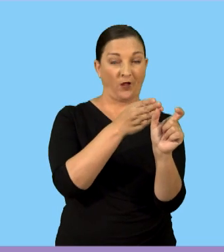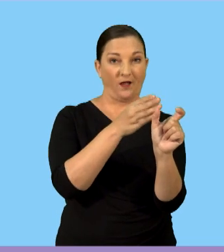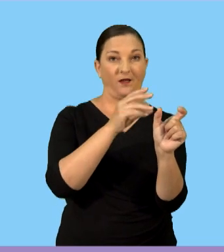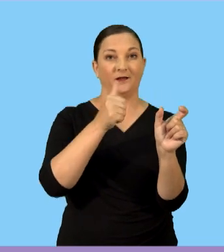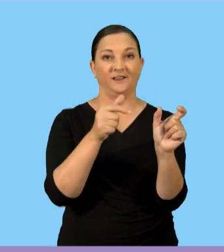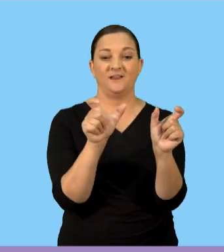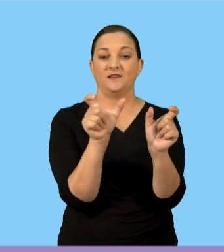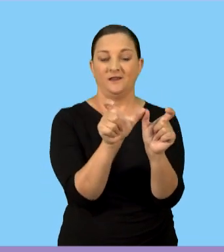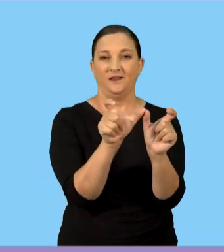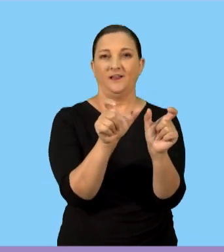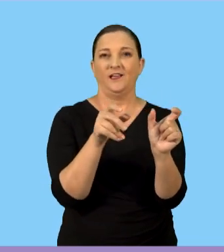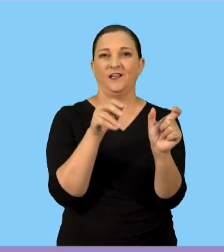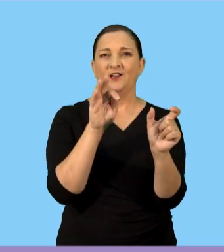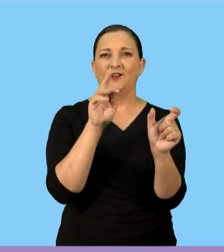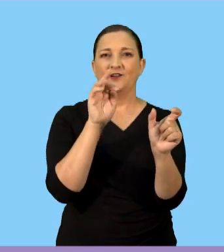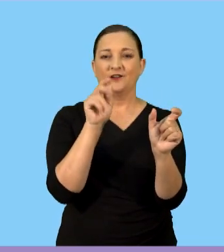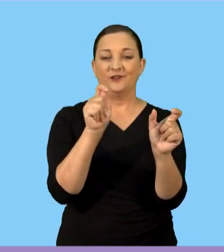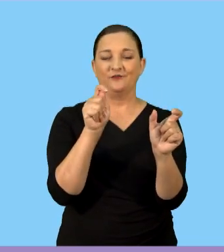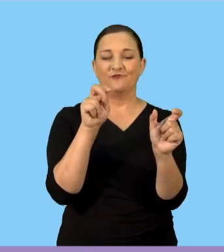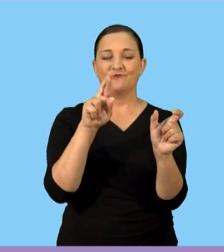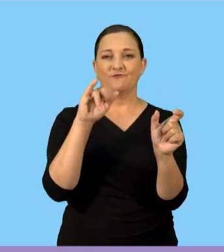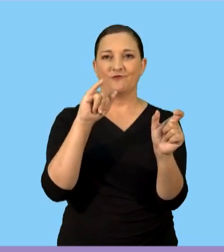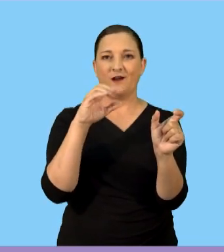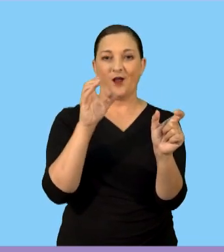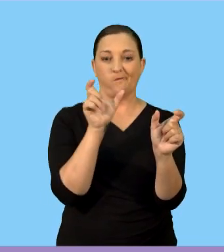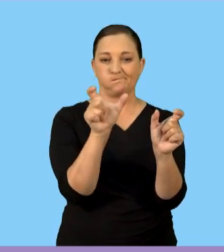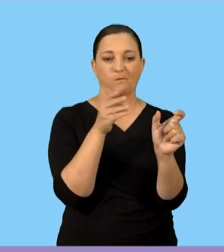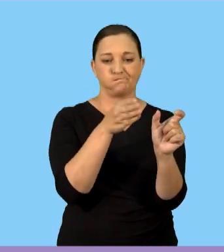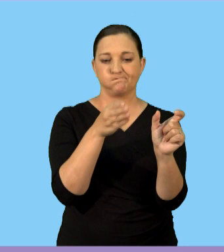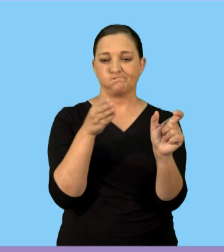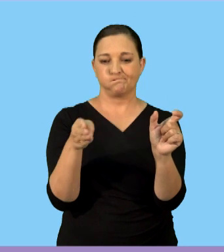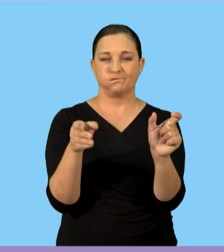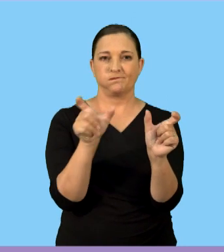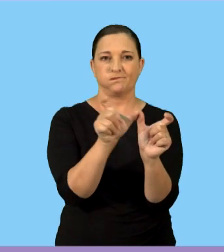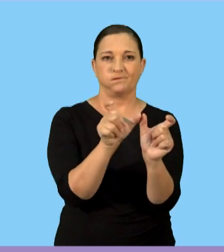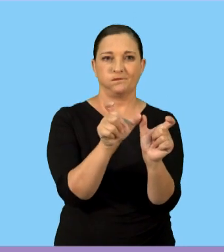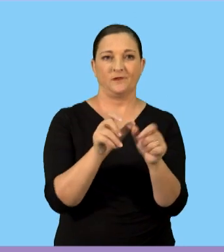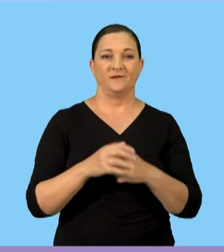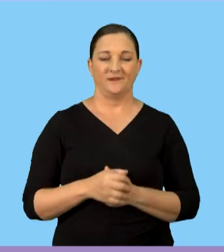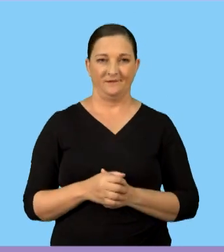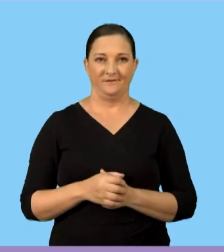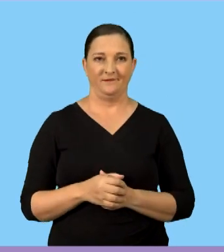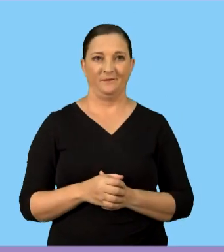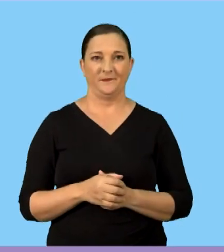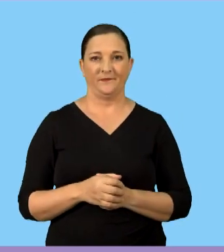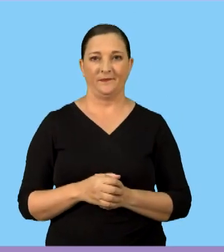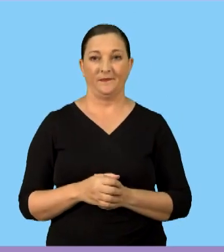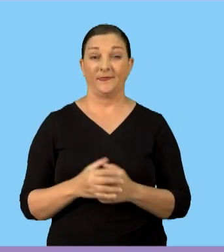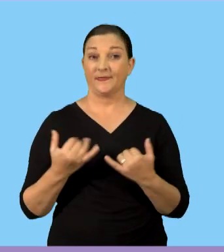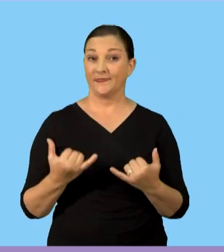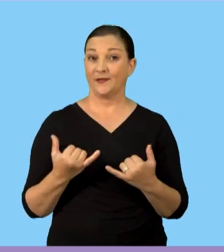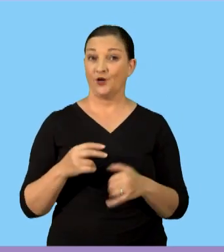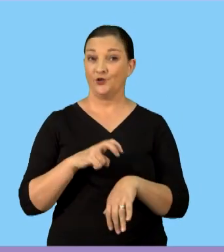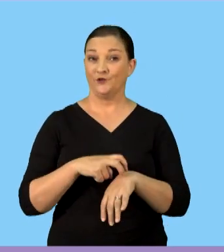a binomial and a trinomial. So now we'd be multiplying two terms, an expression with two